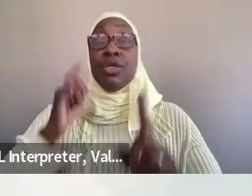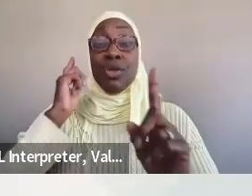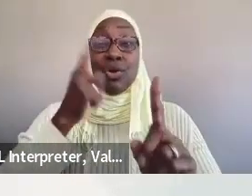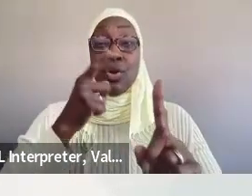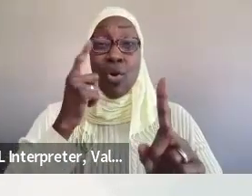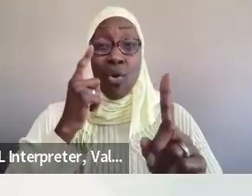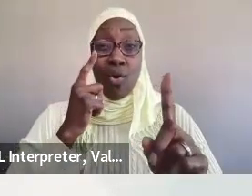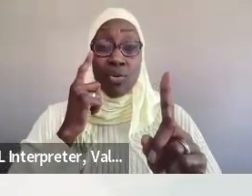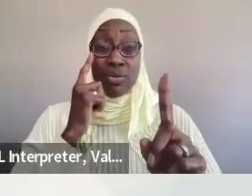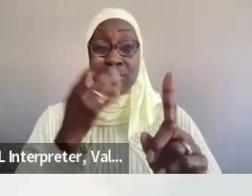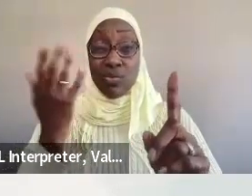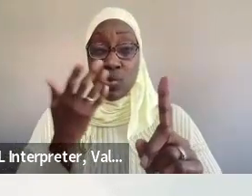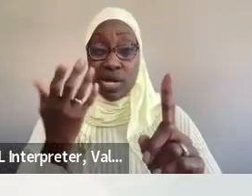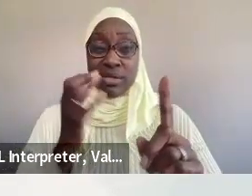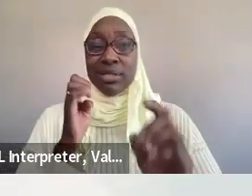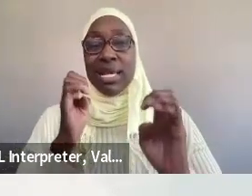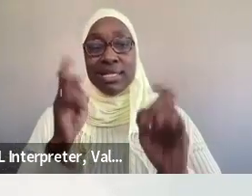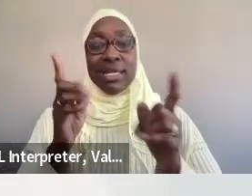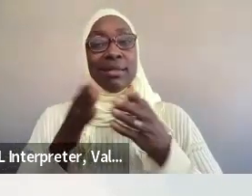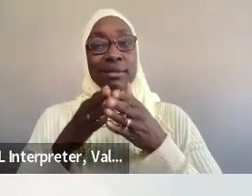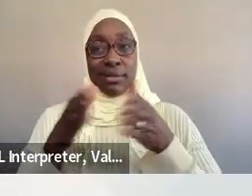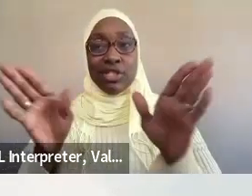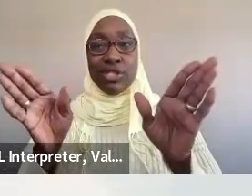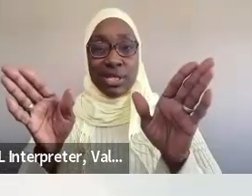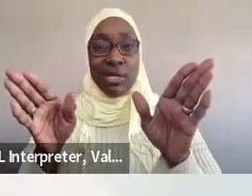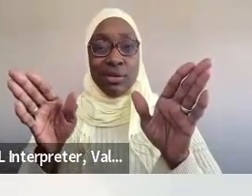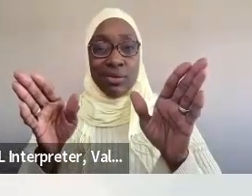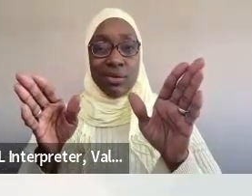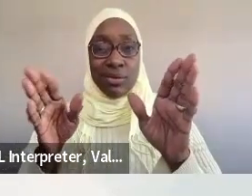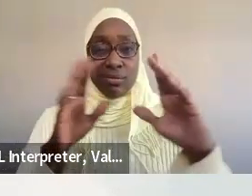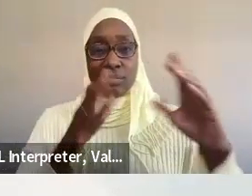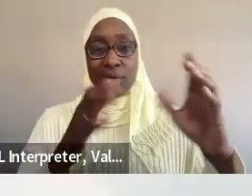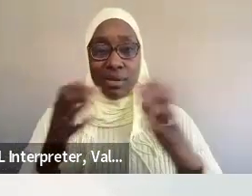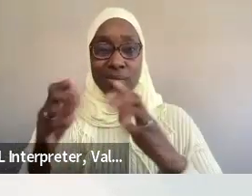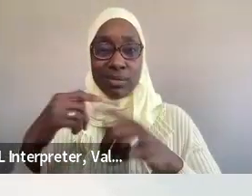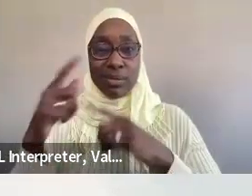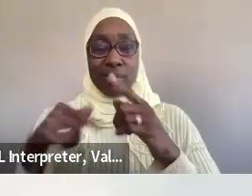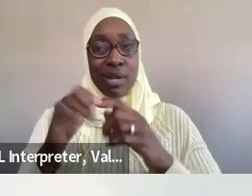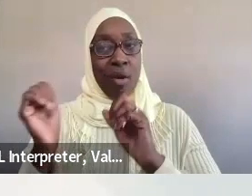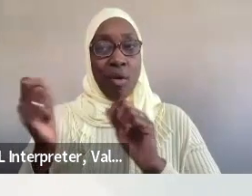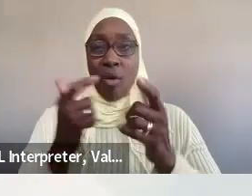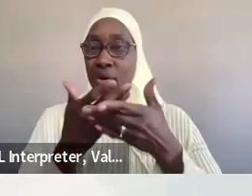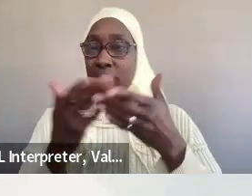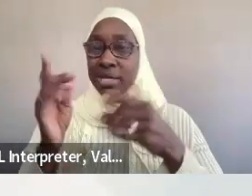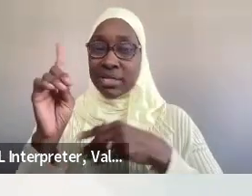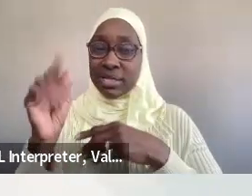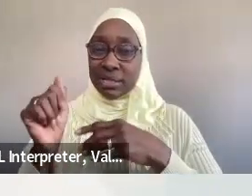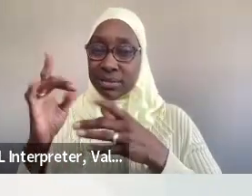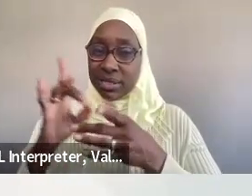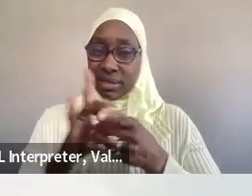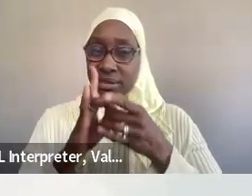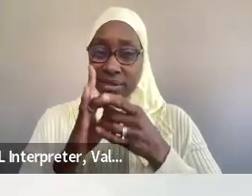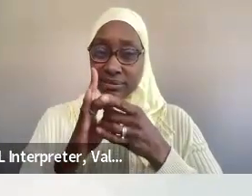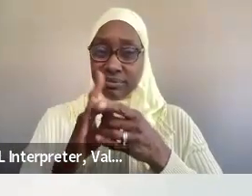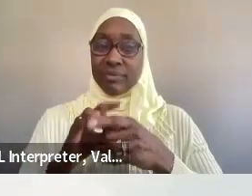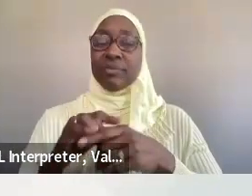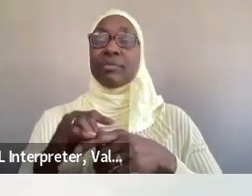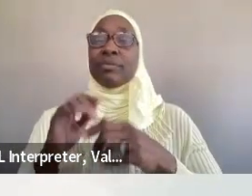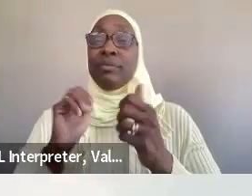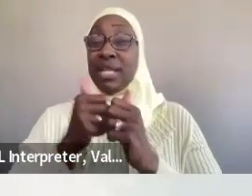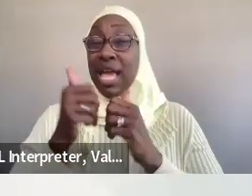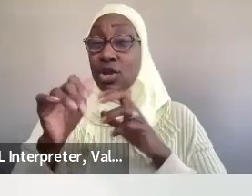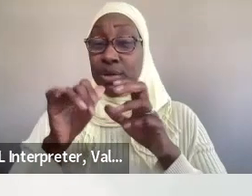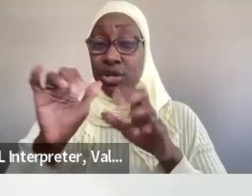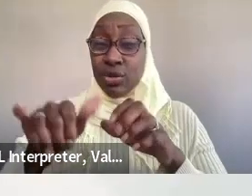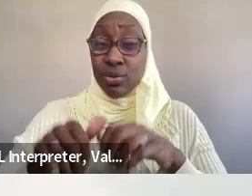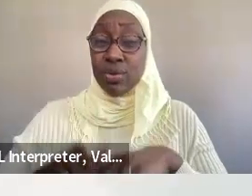student population here at Northeastern, as well as disabled students, about all things disability related. And the way that we accomplish that is through our weekly meetings that we